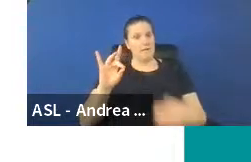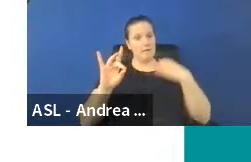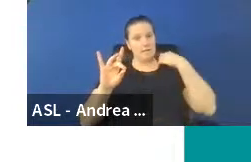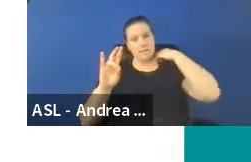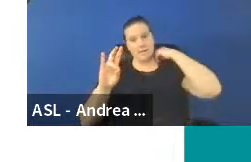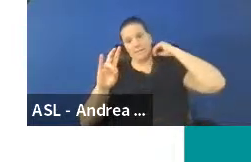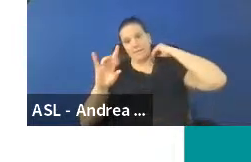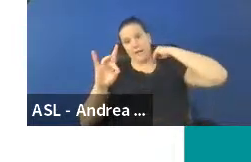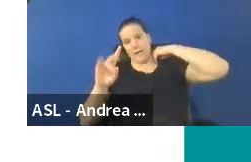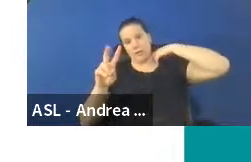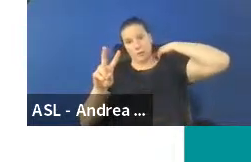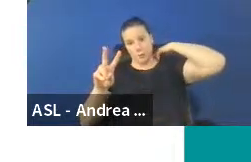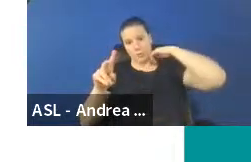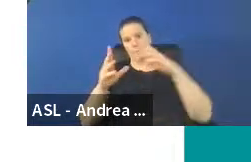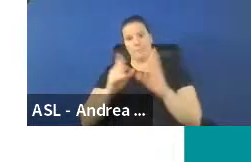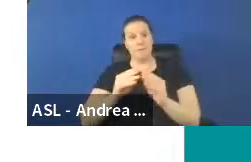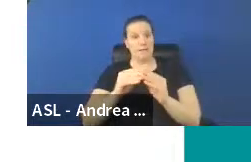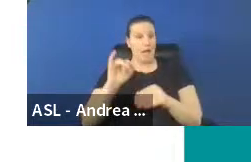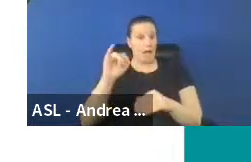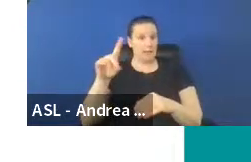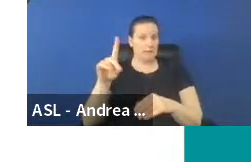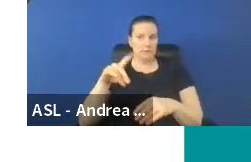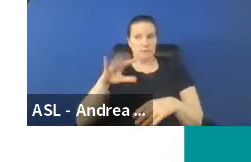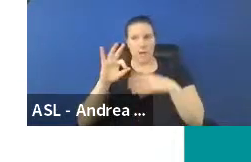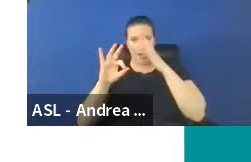253-215-8782. The meeting ID